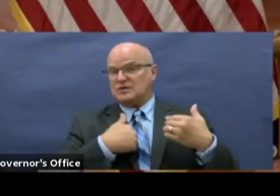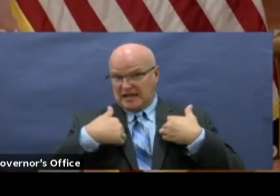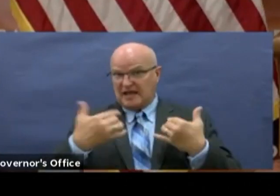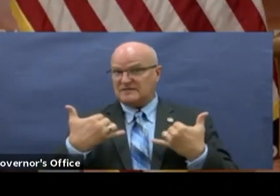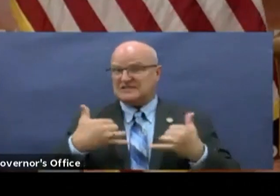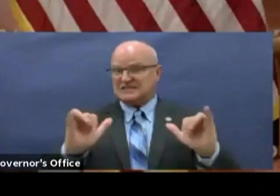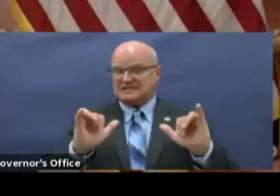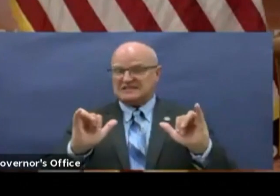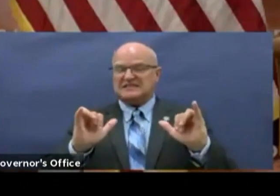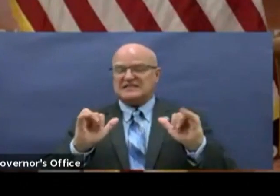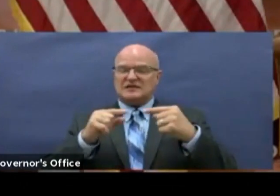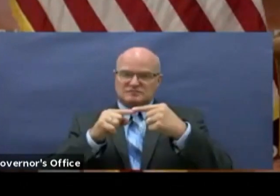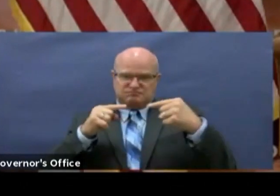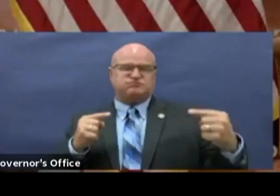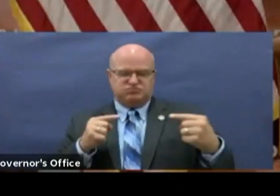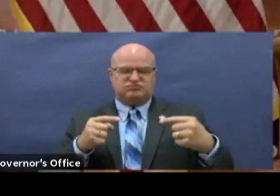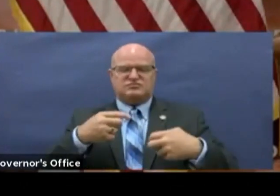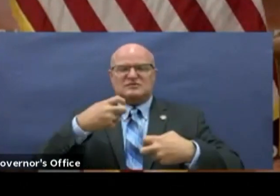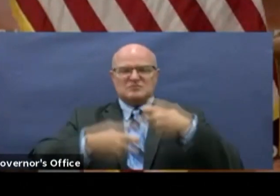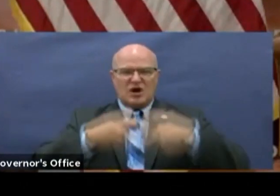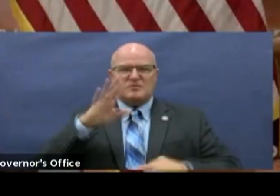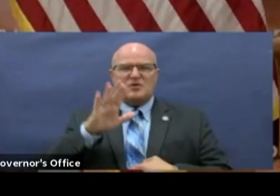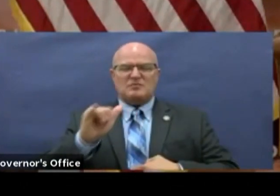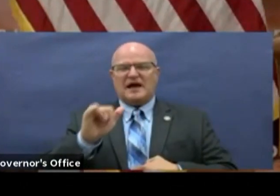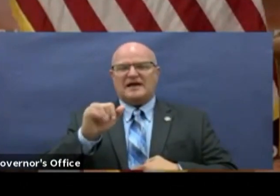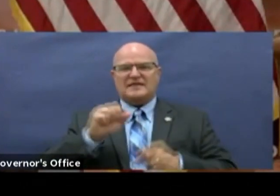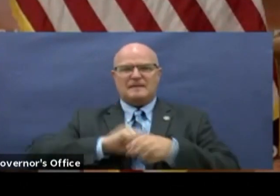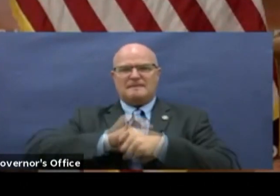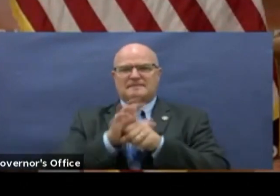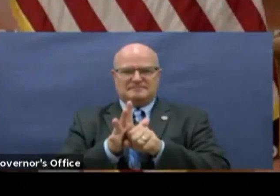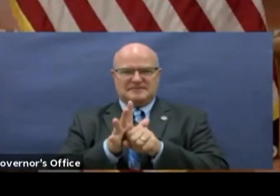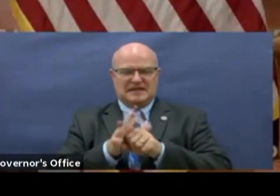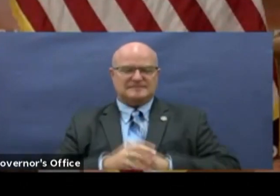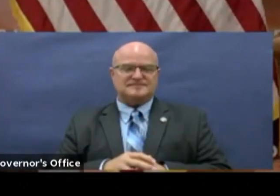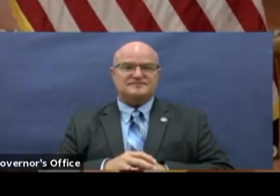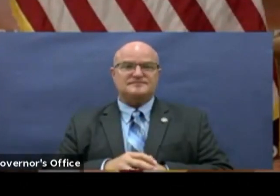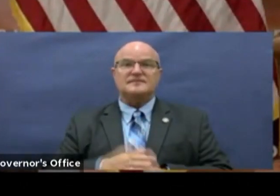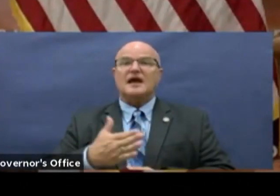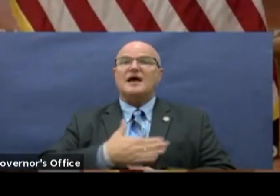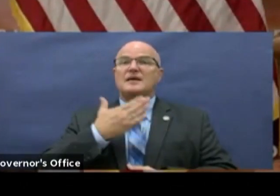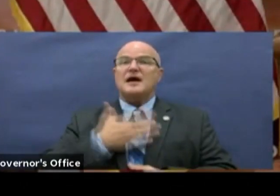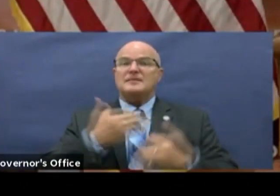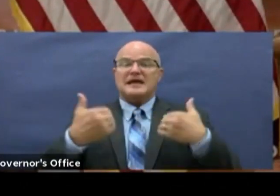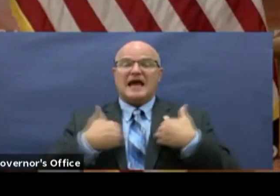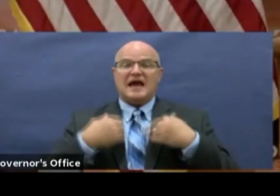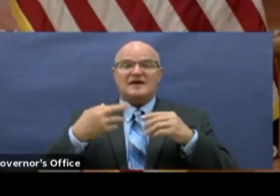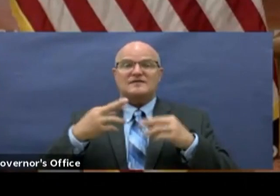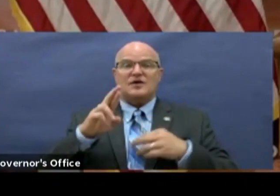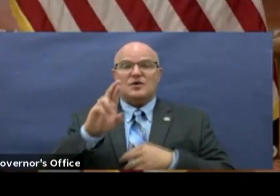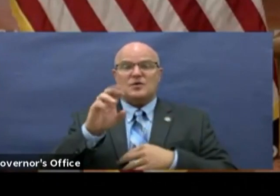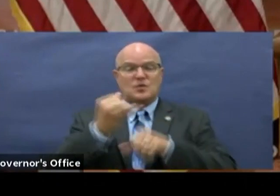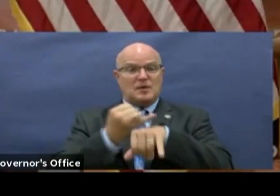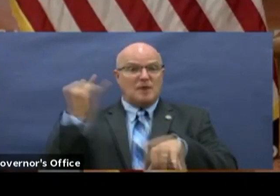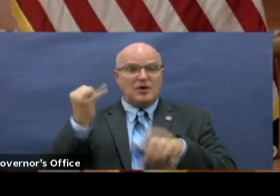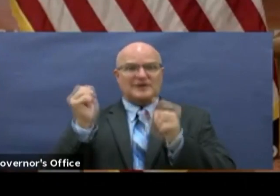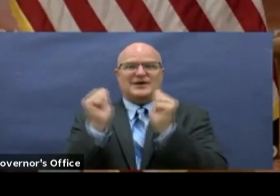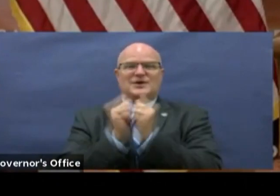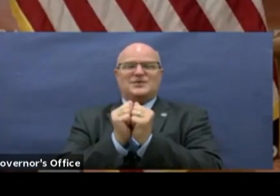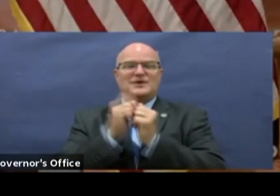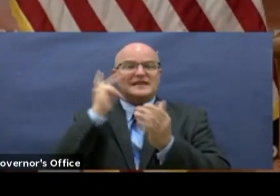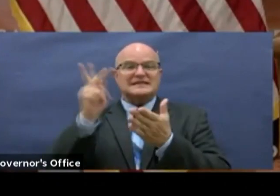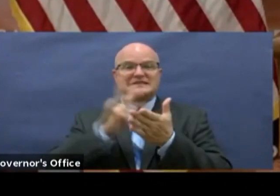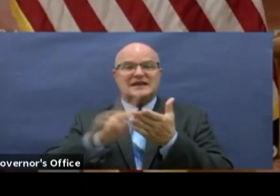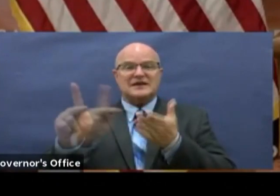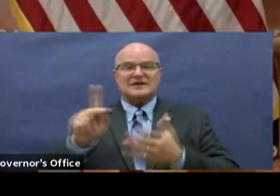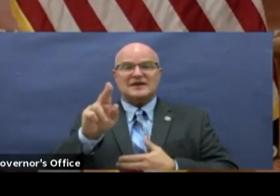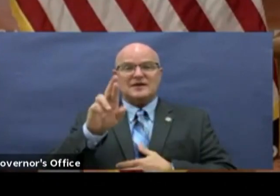still adversely impacted by the pandemic. I am delighted to be joined remotely today with